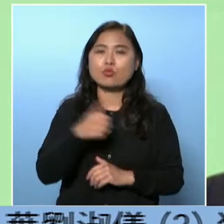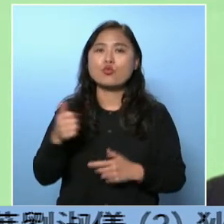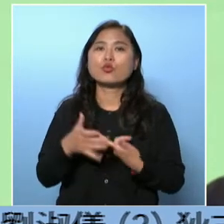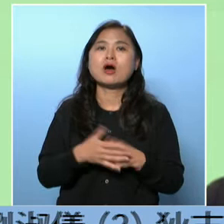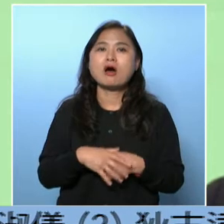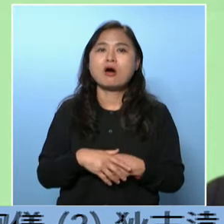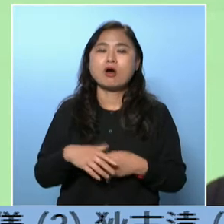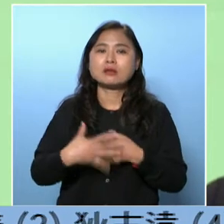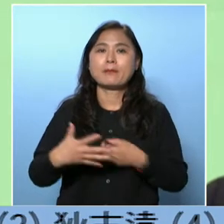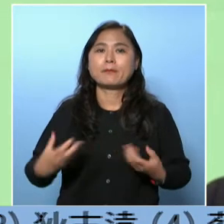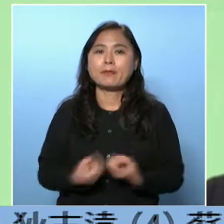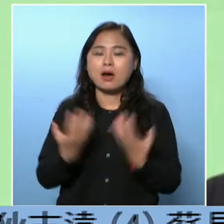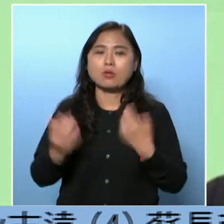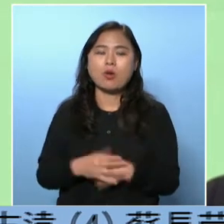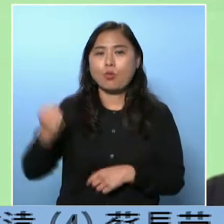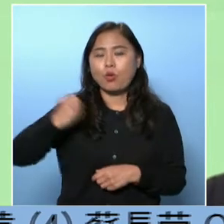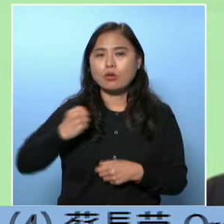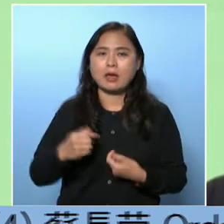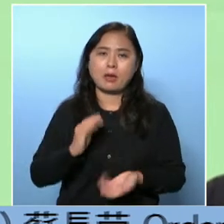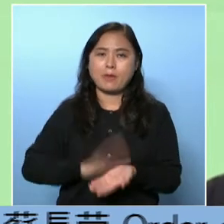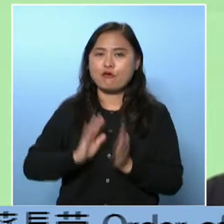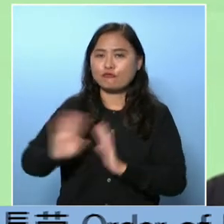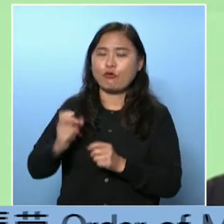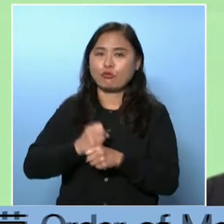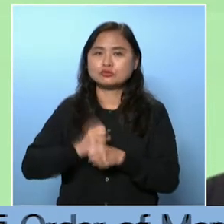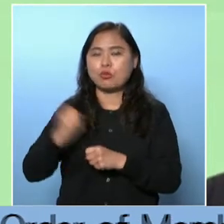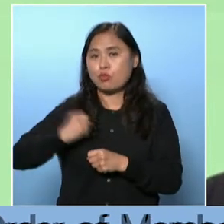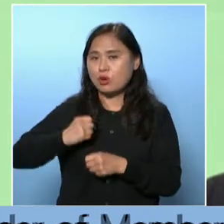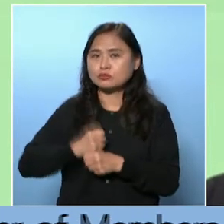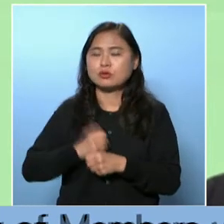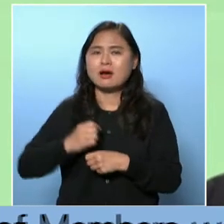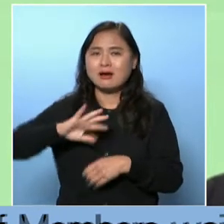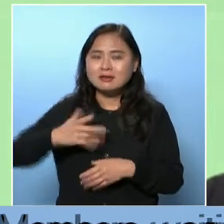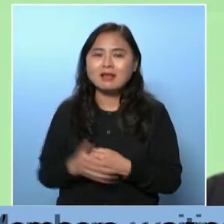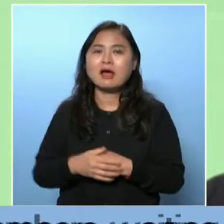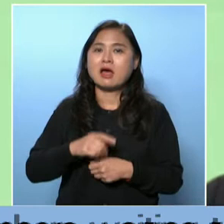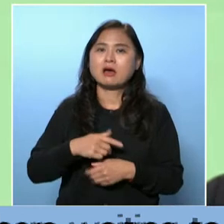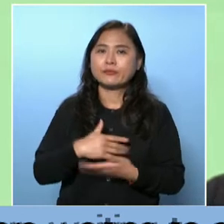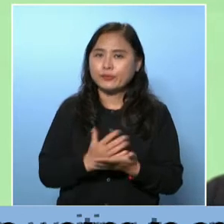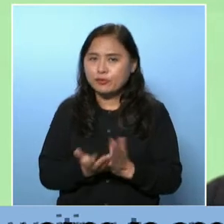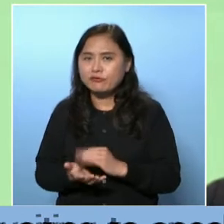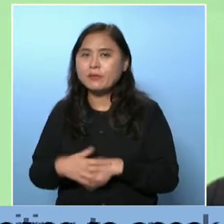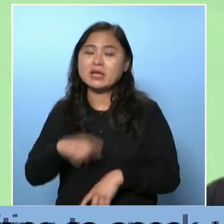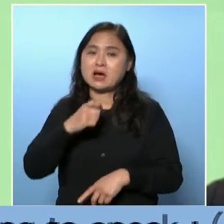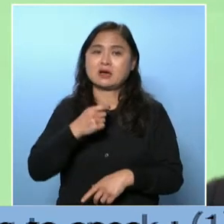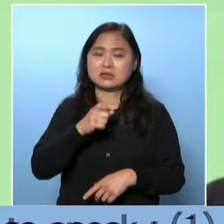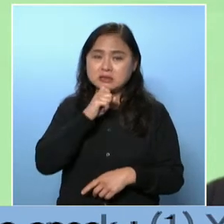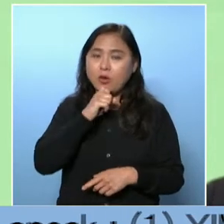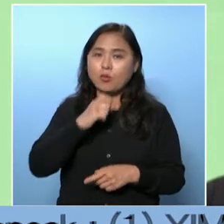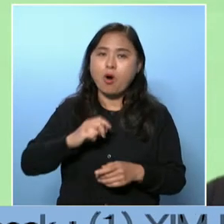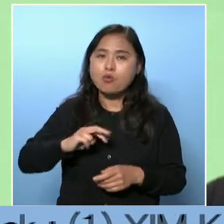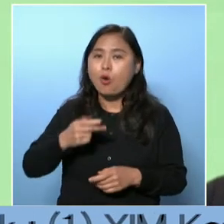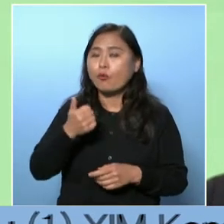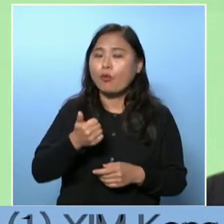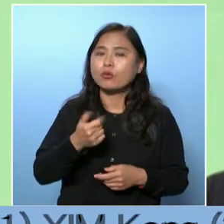us. And also in this fifth wave of epidemic, everyone has been working very hard. But still, there's room for